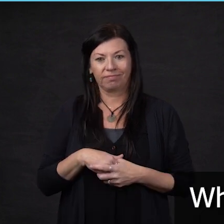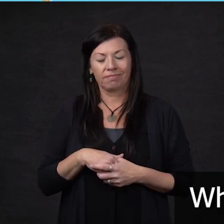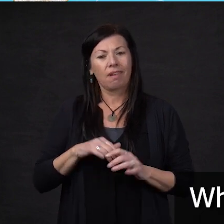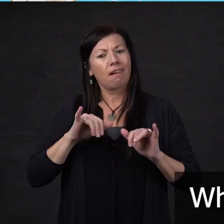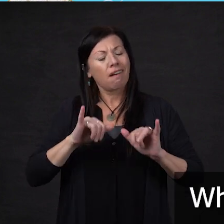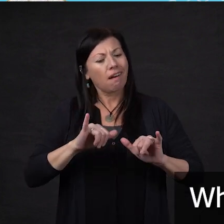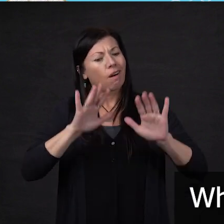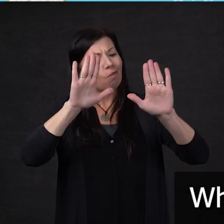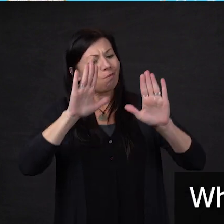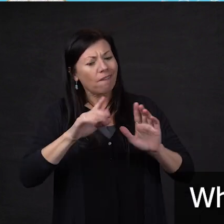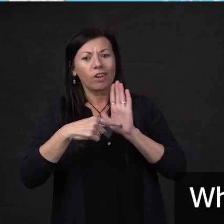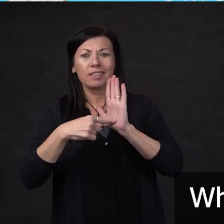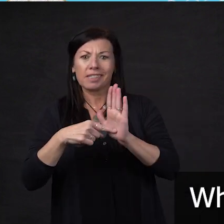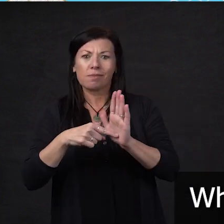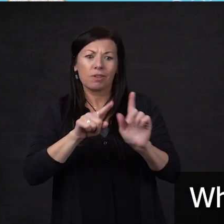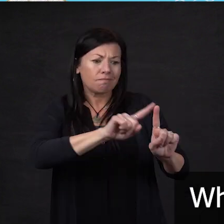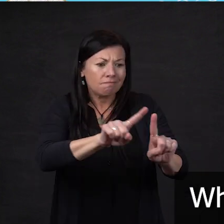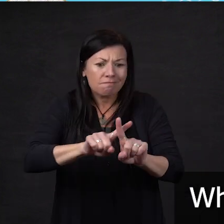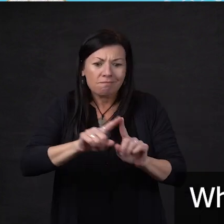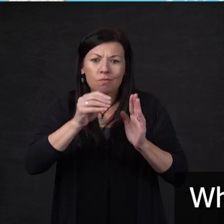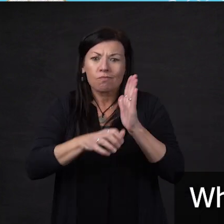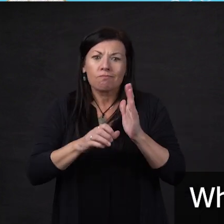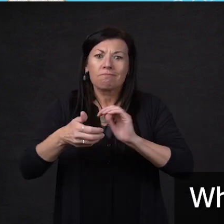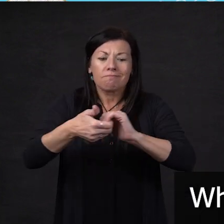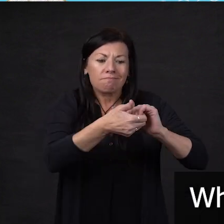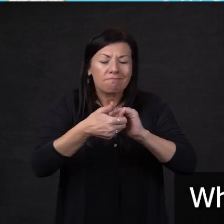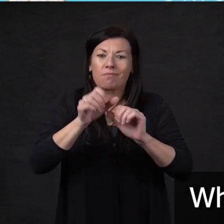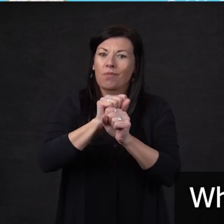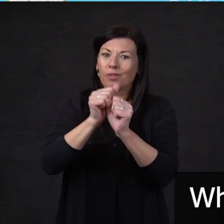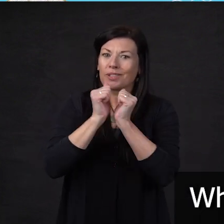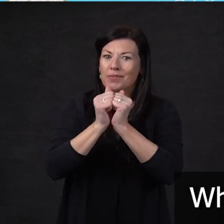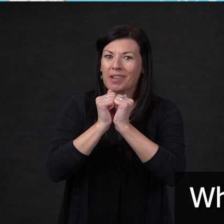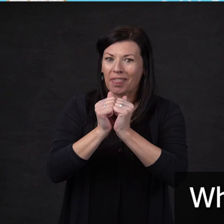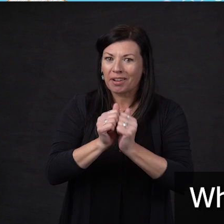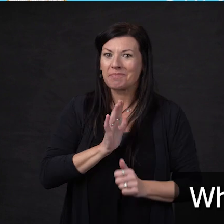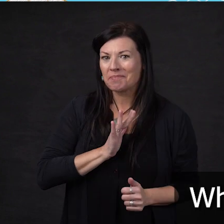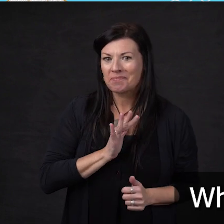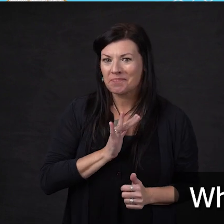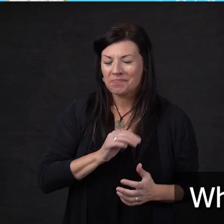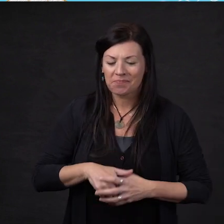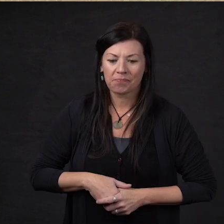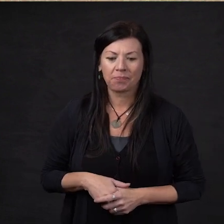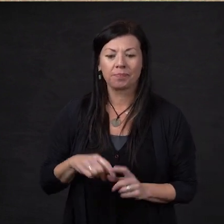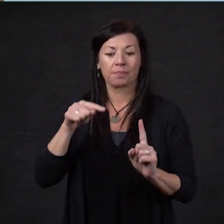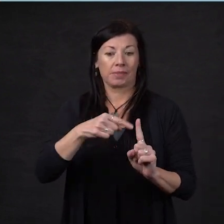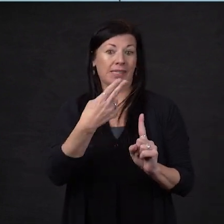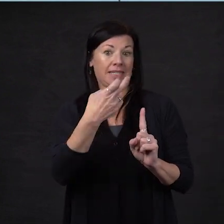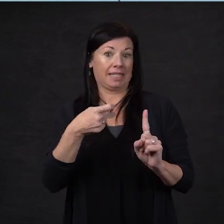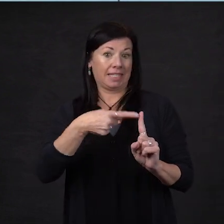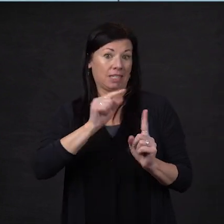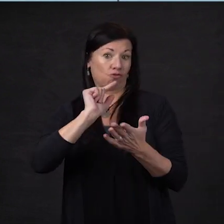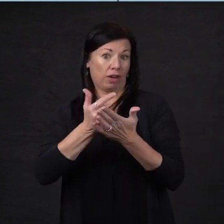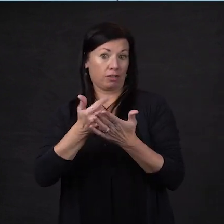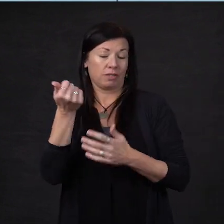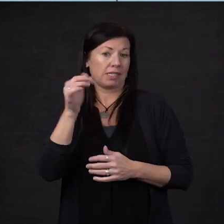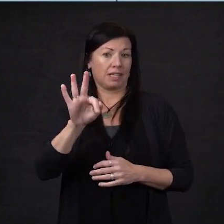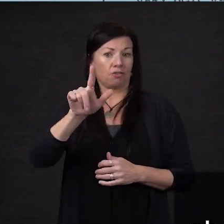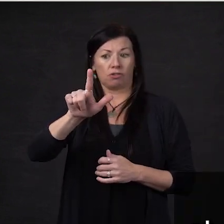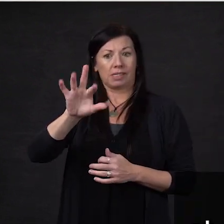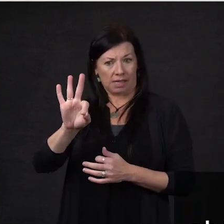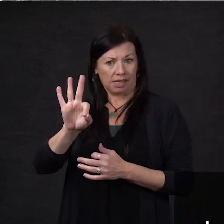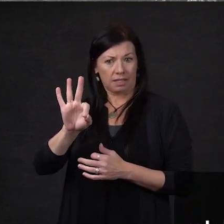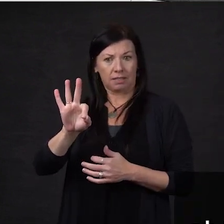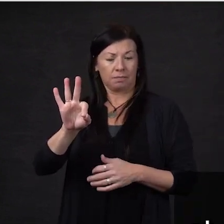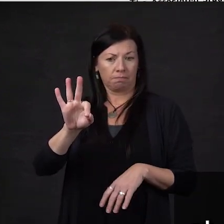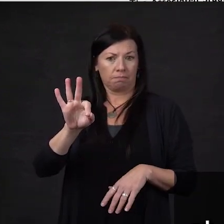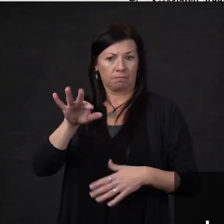What a wonderful example of students working together. A graduation article and photo of Billy Monk. He graduated in 1939